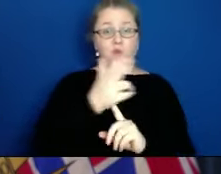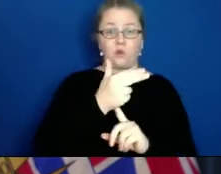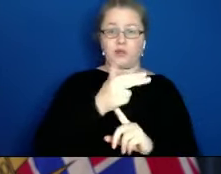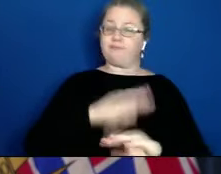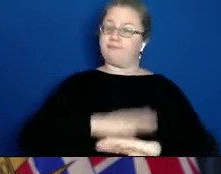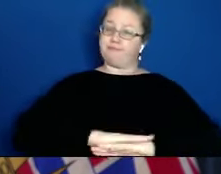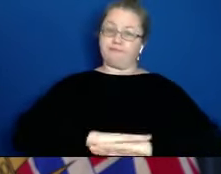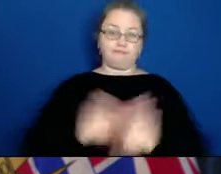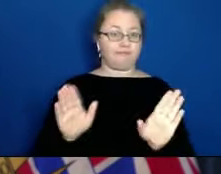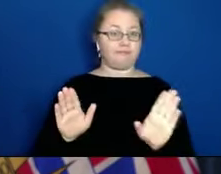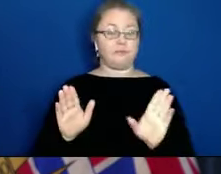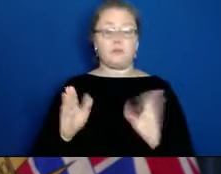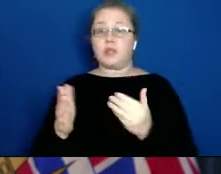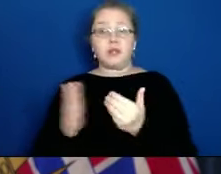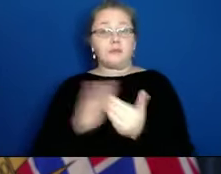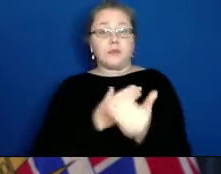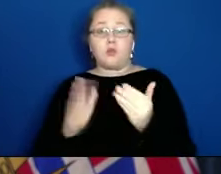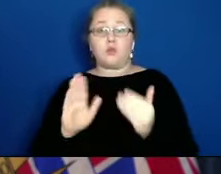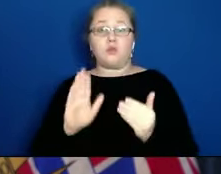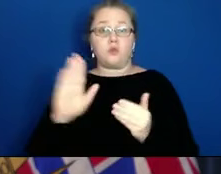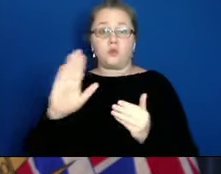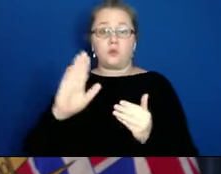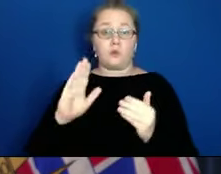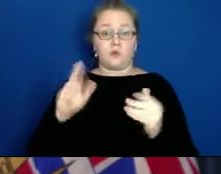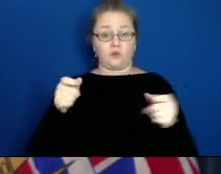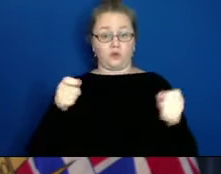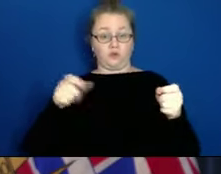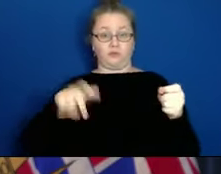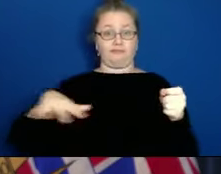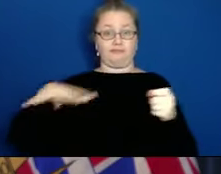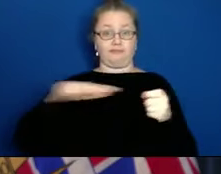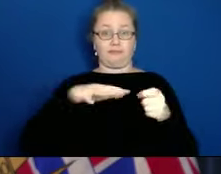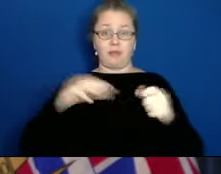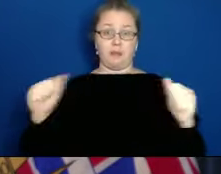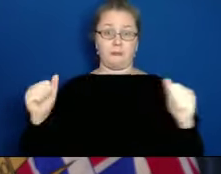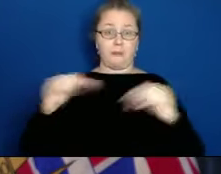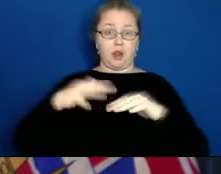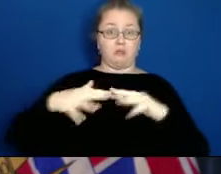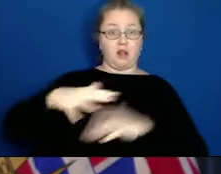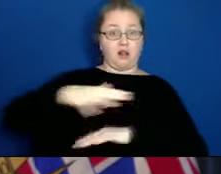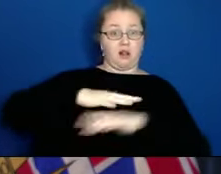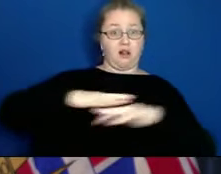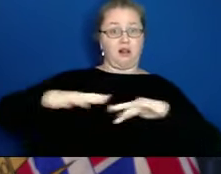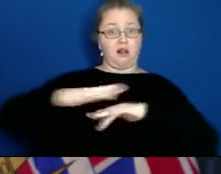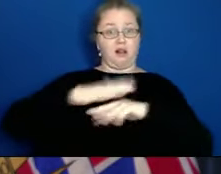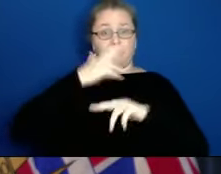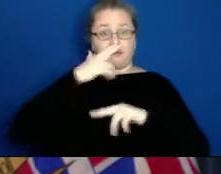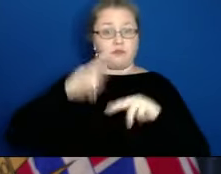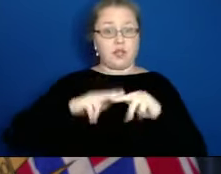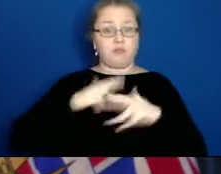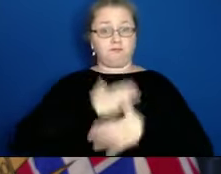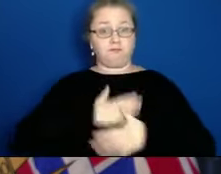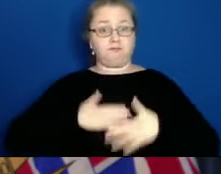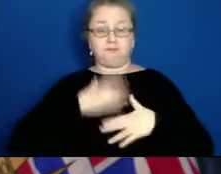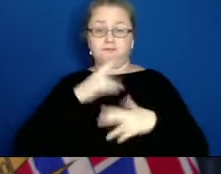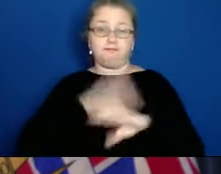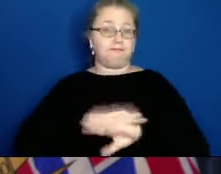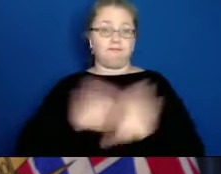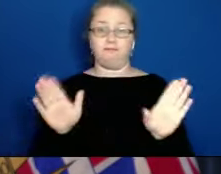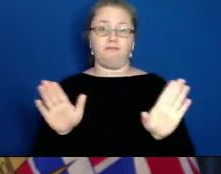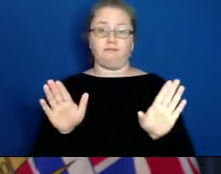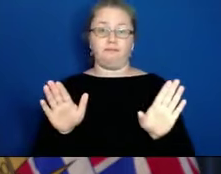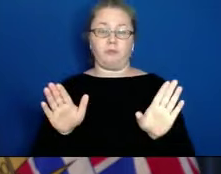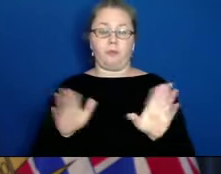than 50 people in controlled settings. Your immediate household can, of course, include roommates, and if you live on your